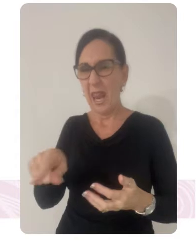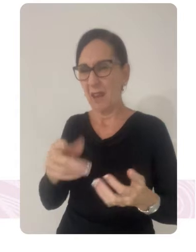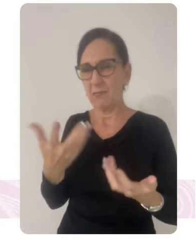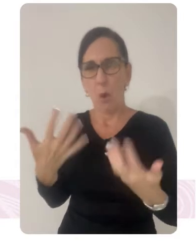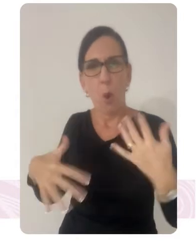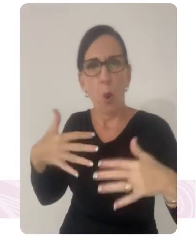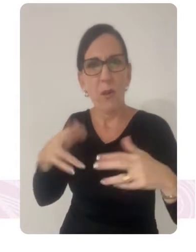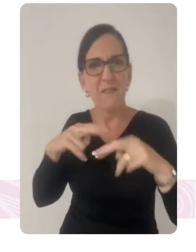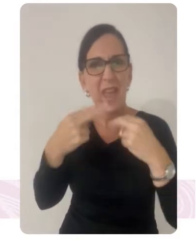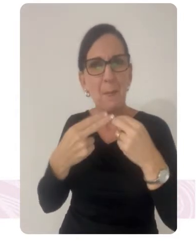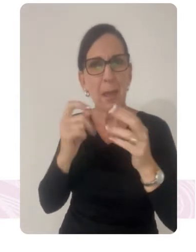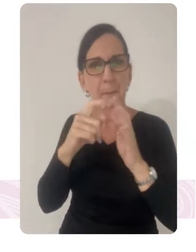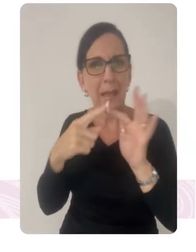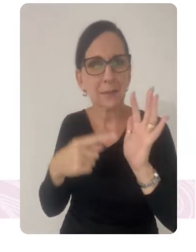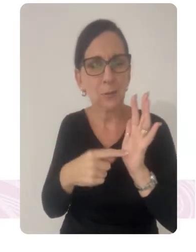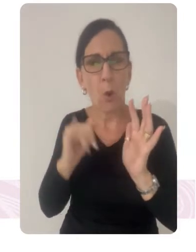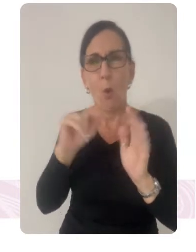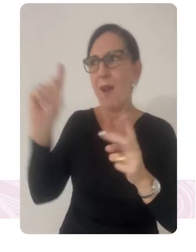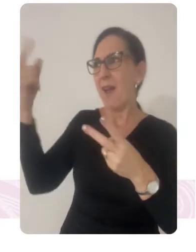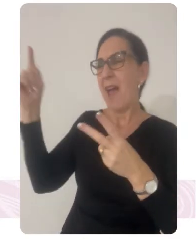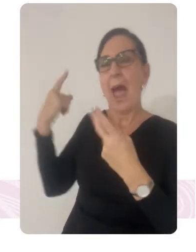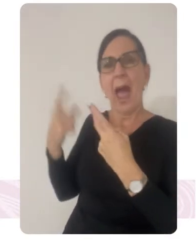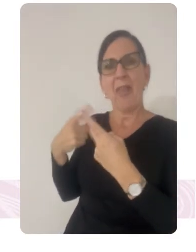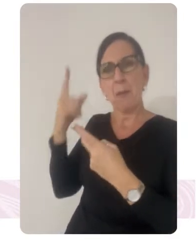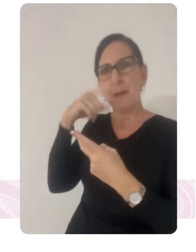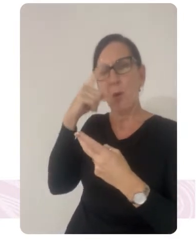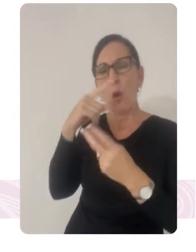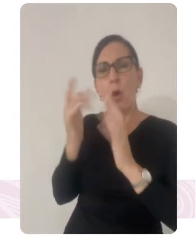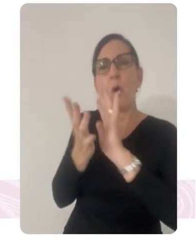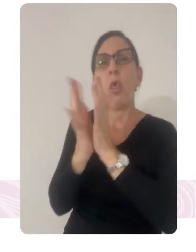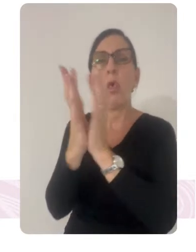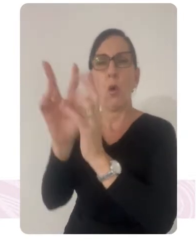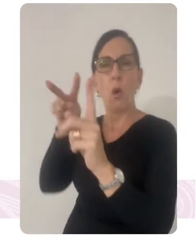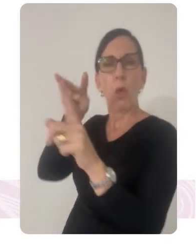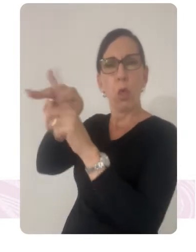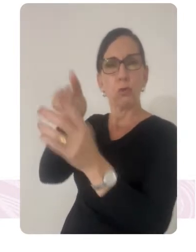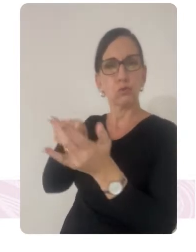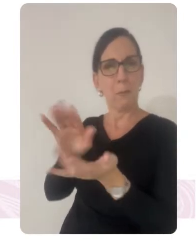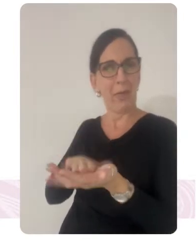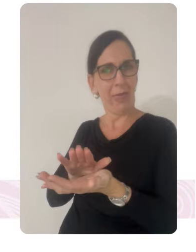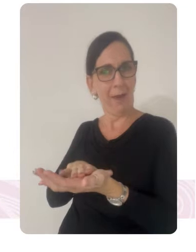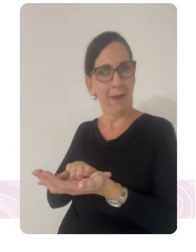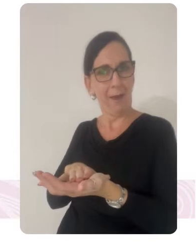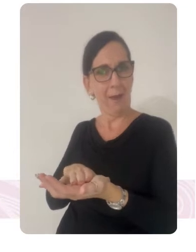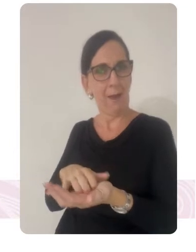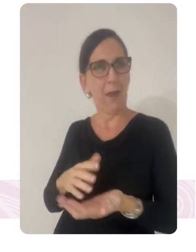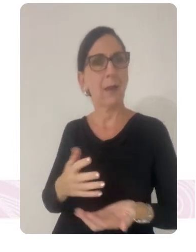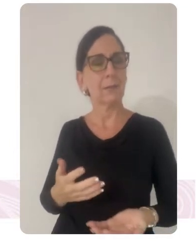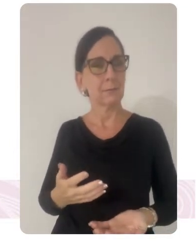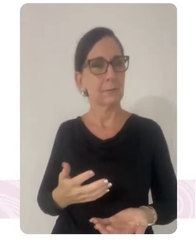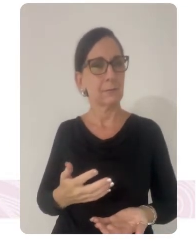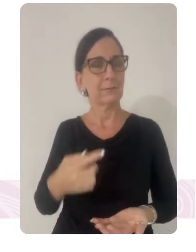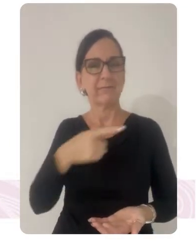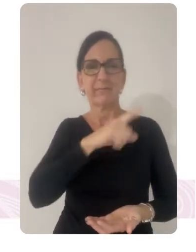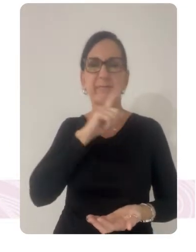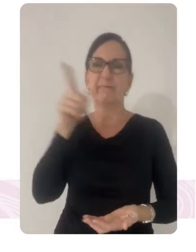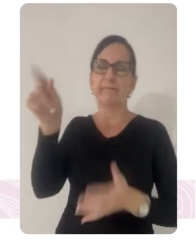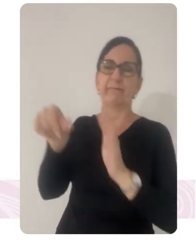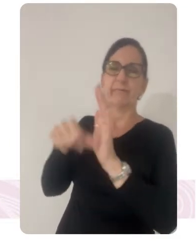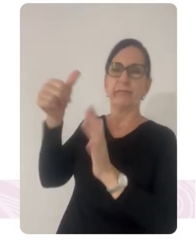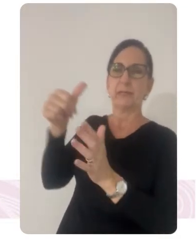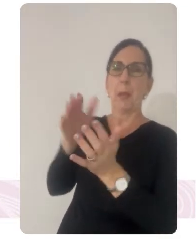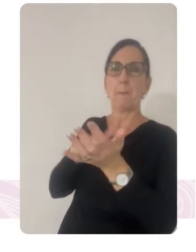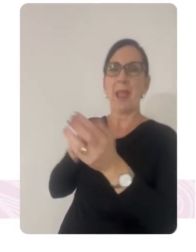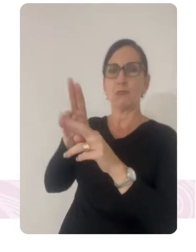abuse family pets and use third parties to harass, threaten, or coerce the woman. Undermining their ability